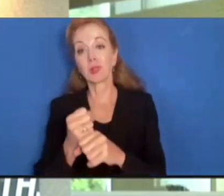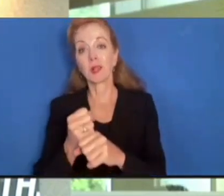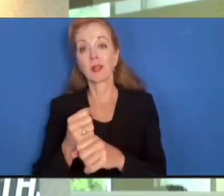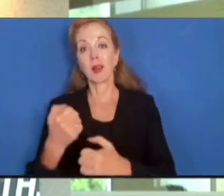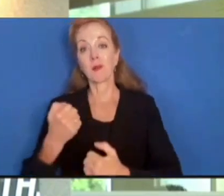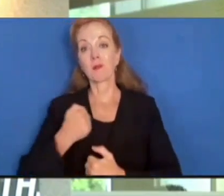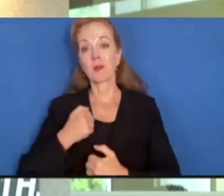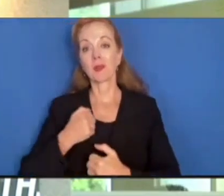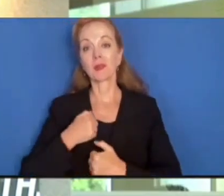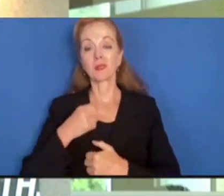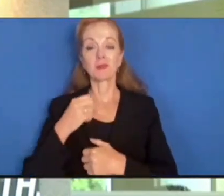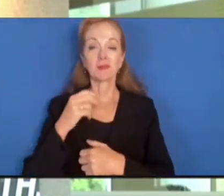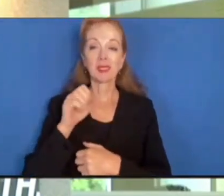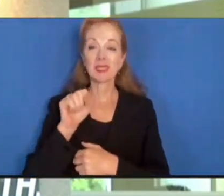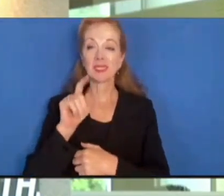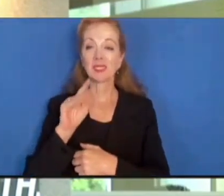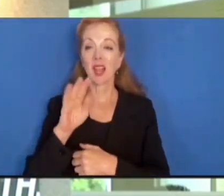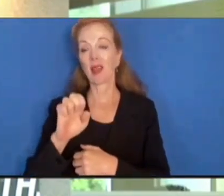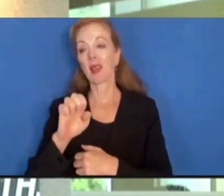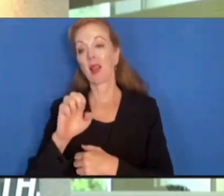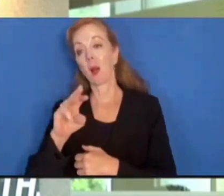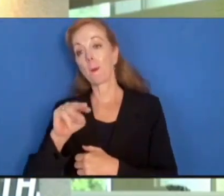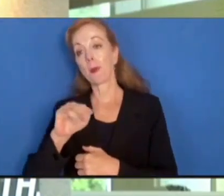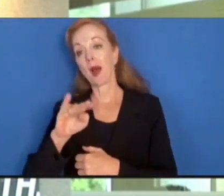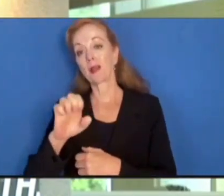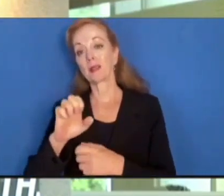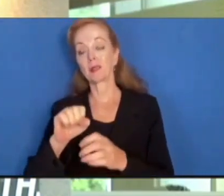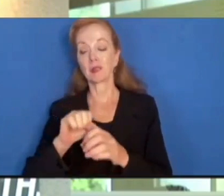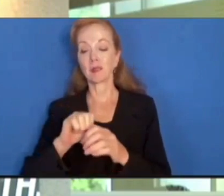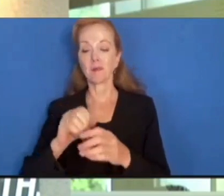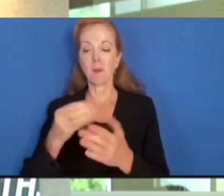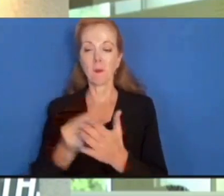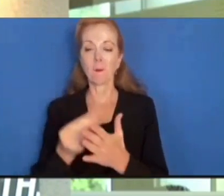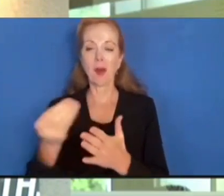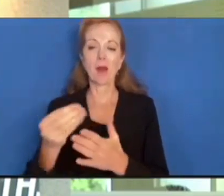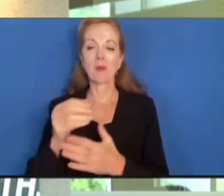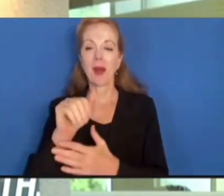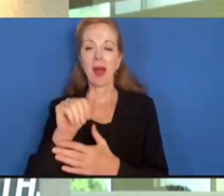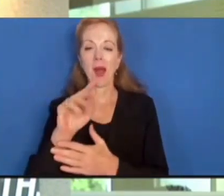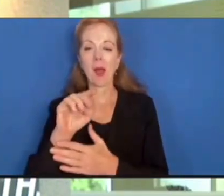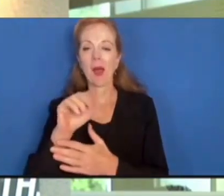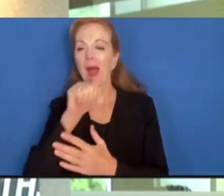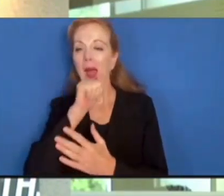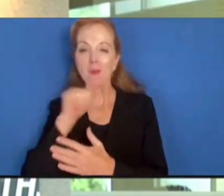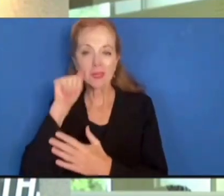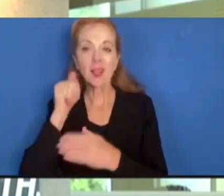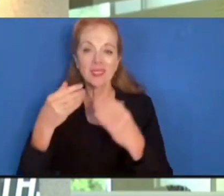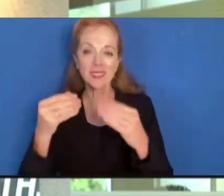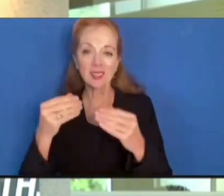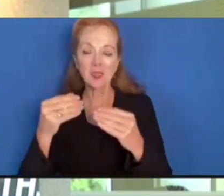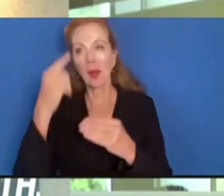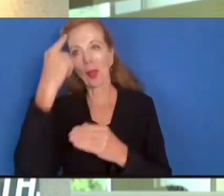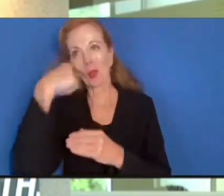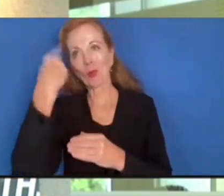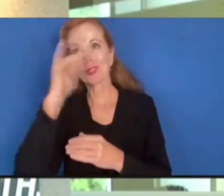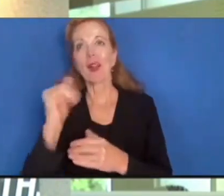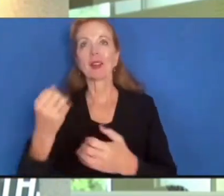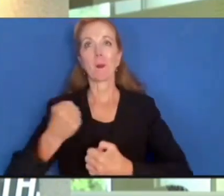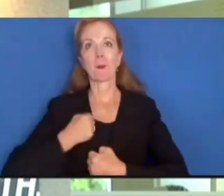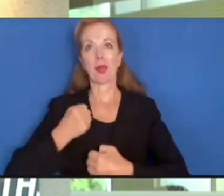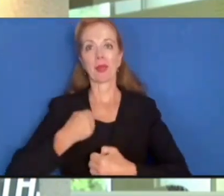military-style mine, but it was fashioned into a trailer hitch. You can buy these on Amazon, actually. And so what had happened